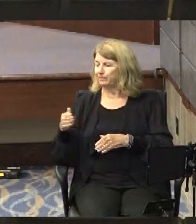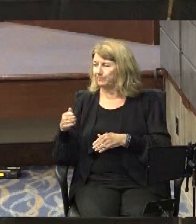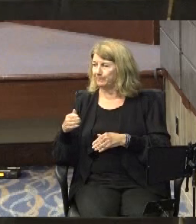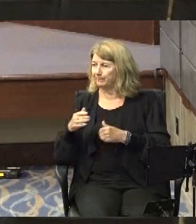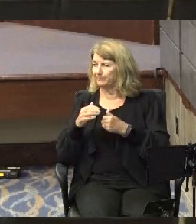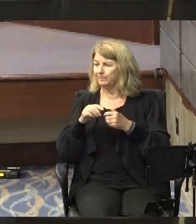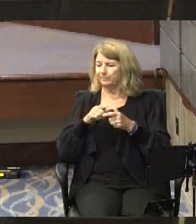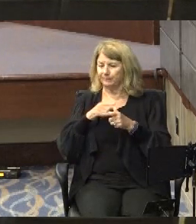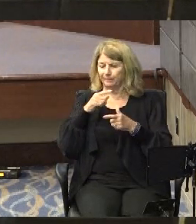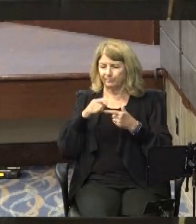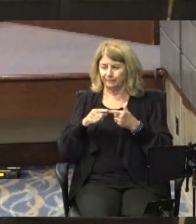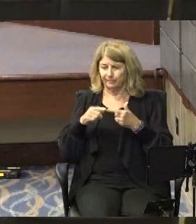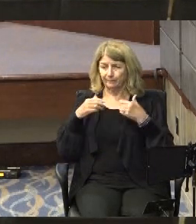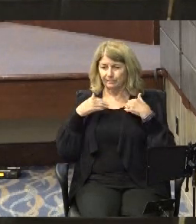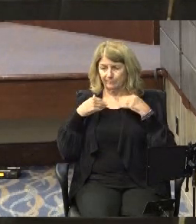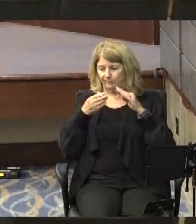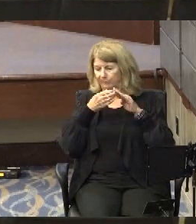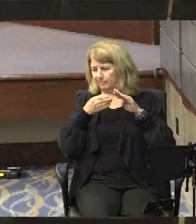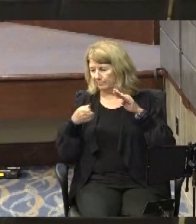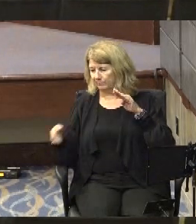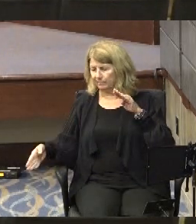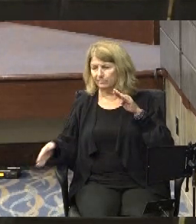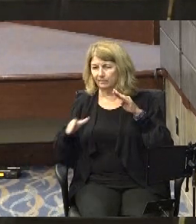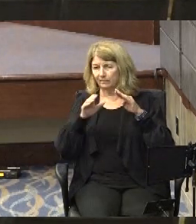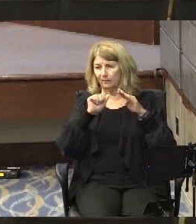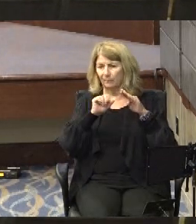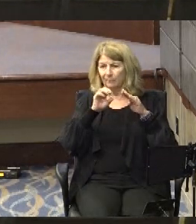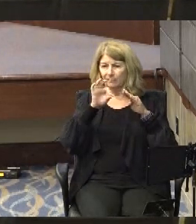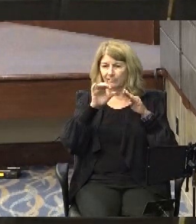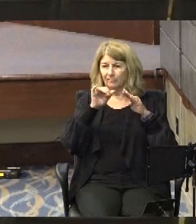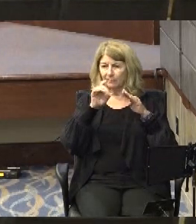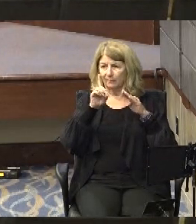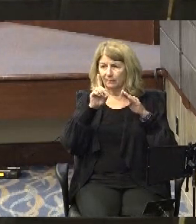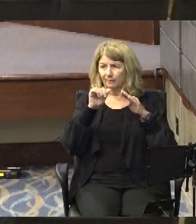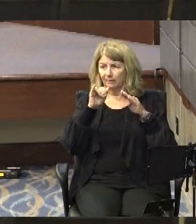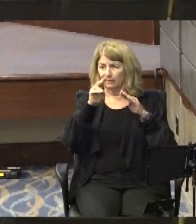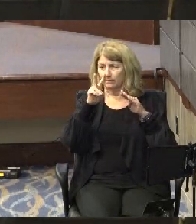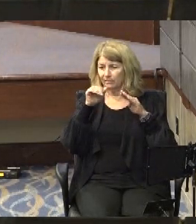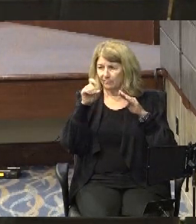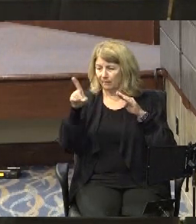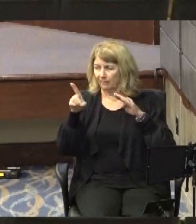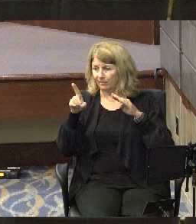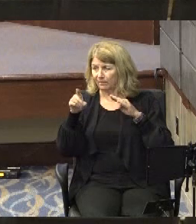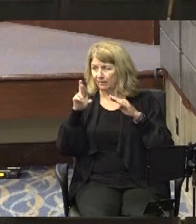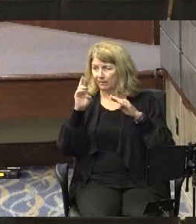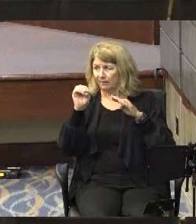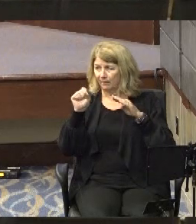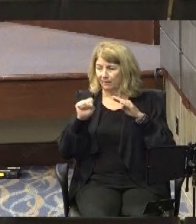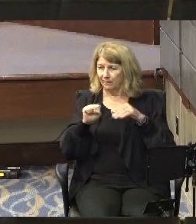Then we've got in sequence, I've got an affidavit of substantial interest filed on resolution